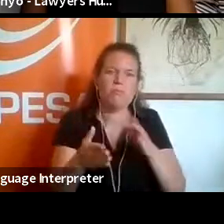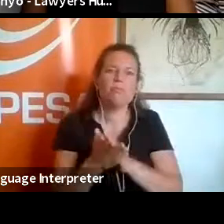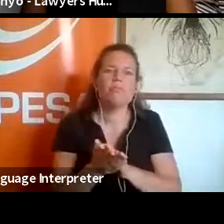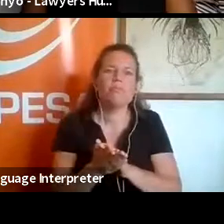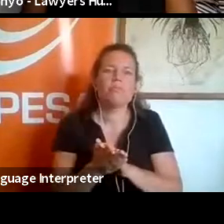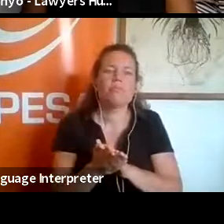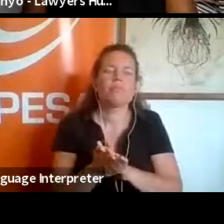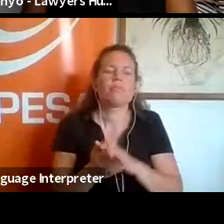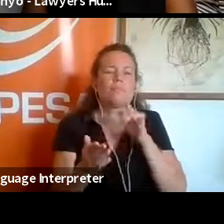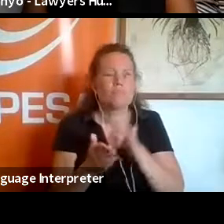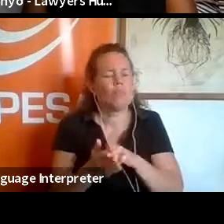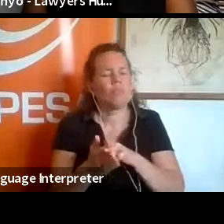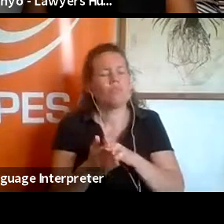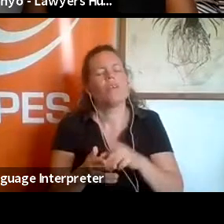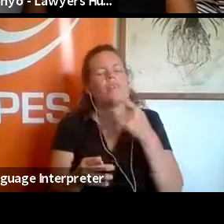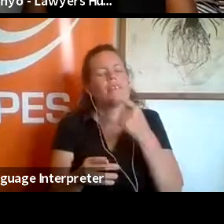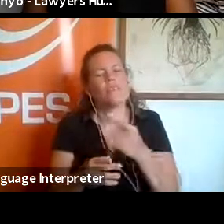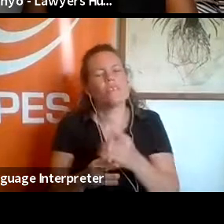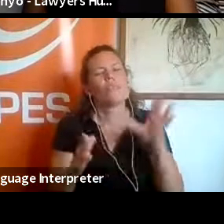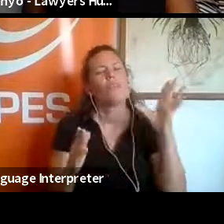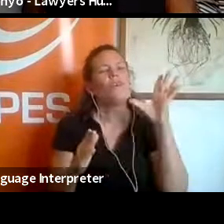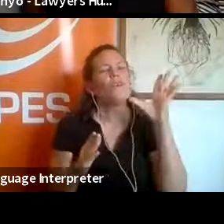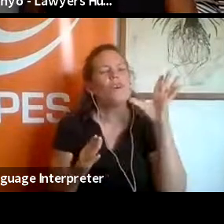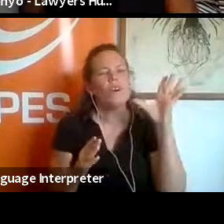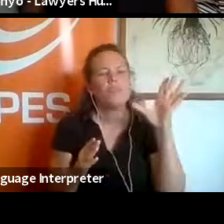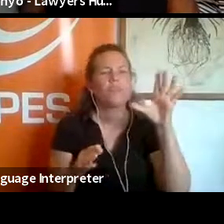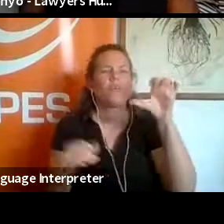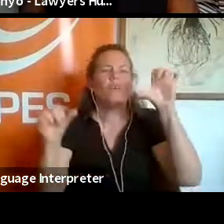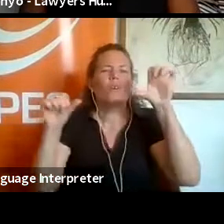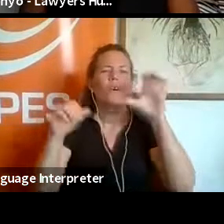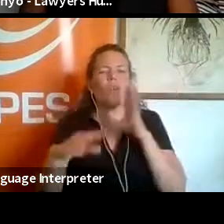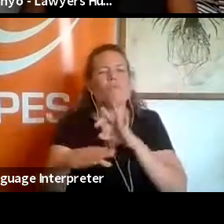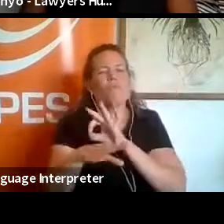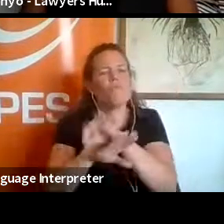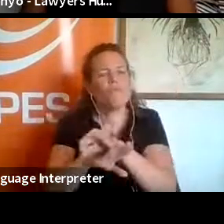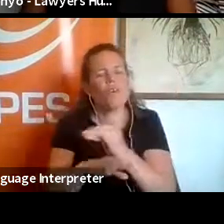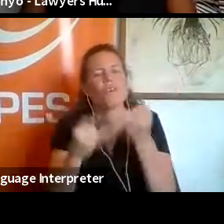sedition, false information, publication of false information, criminal